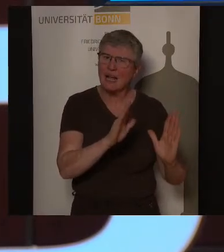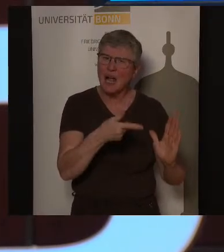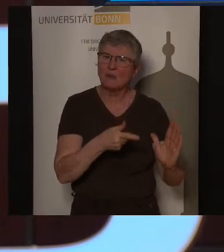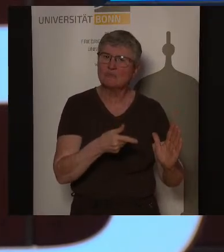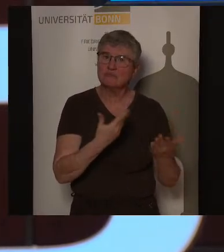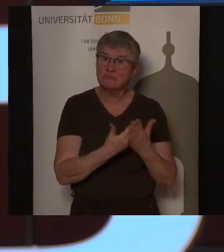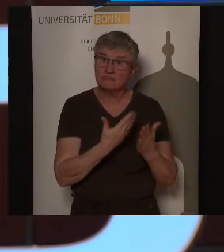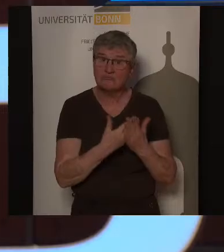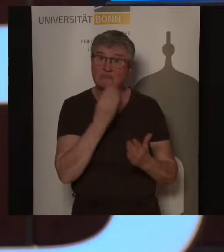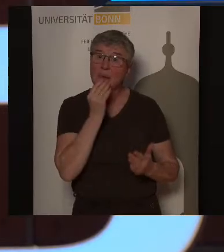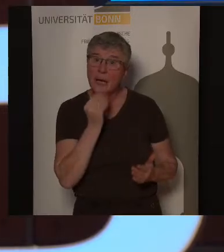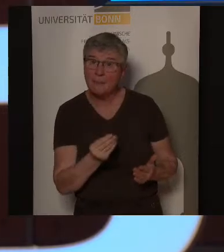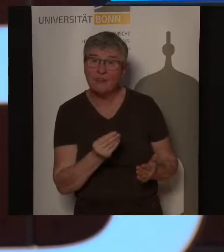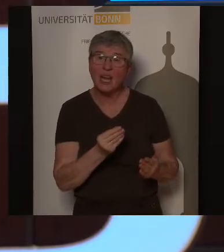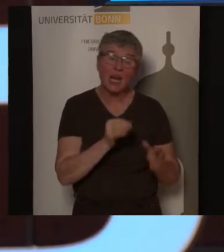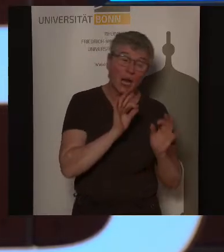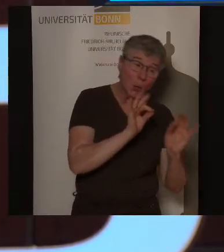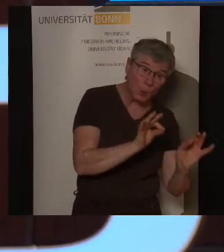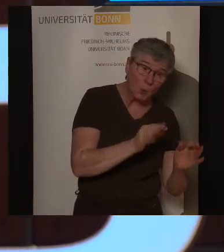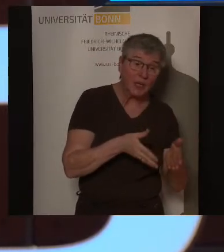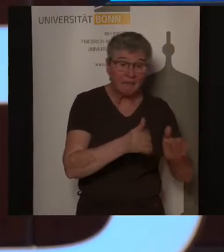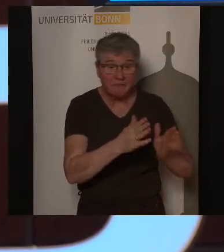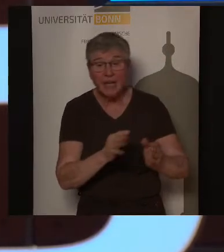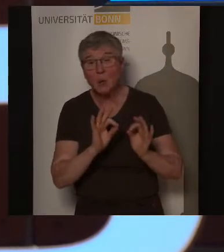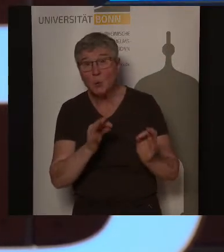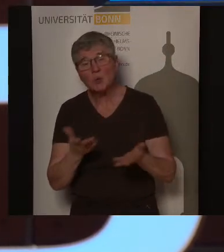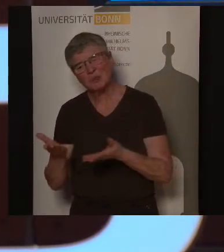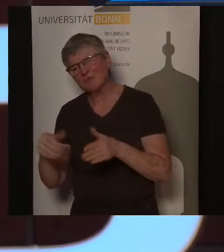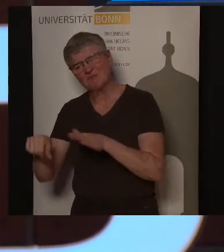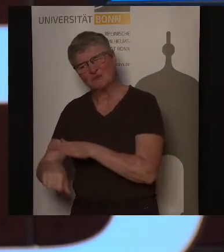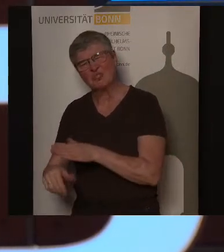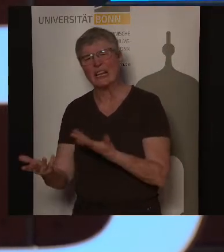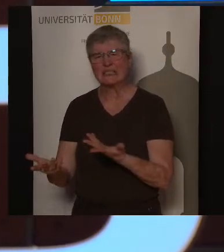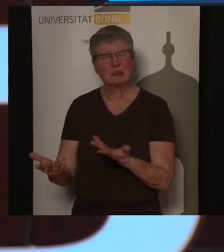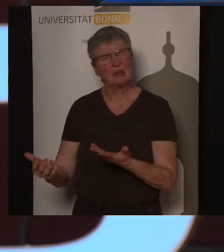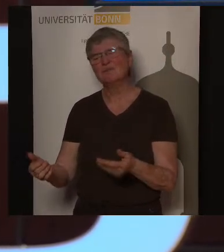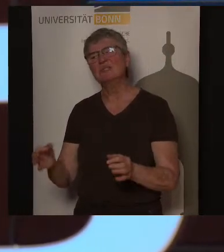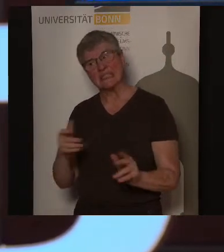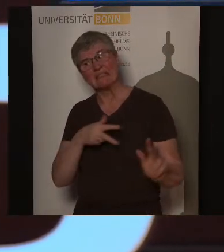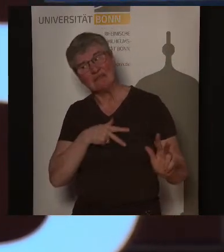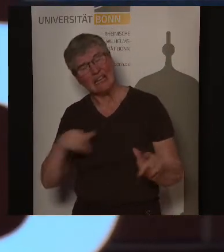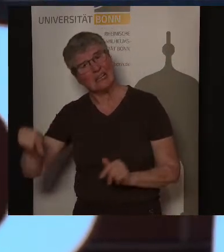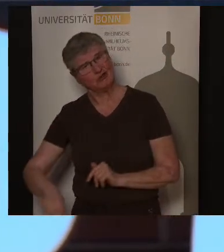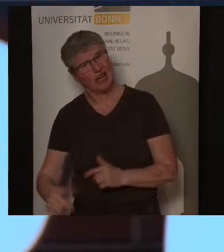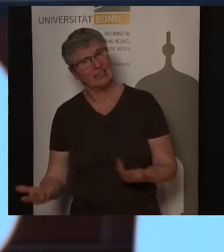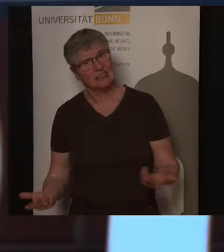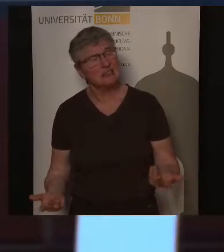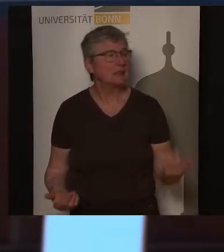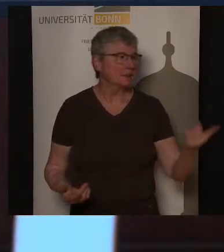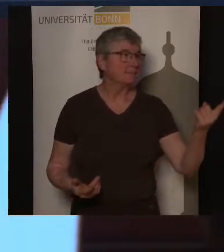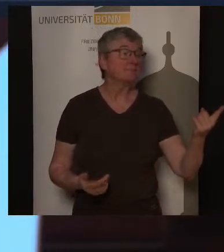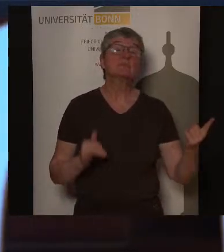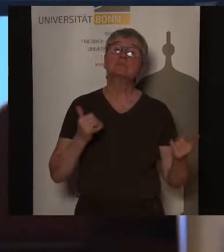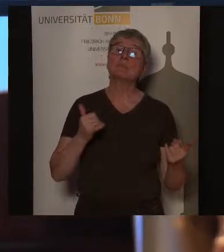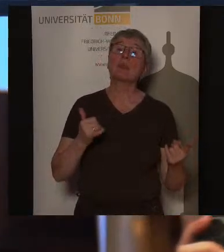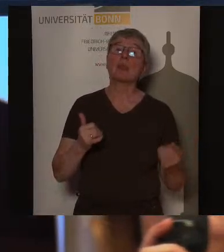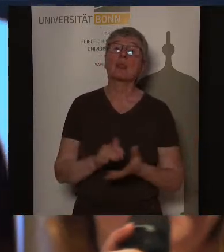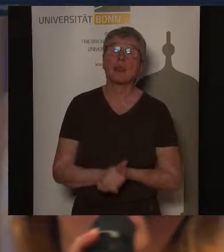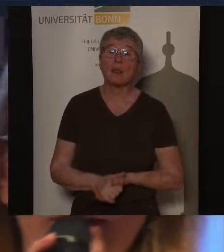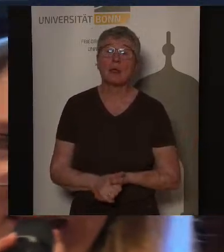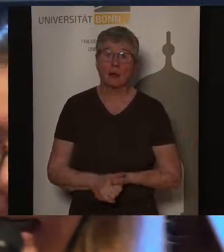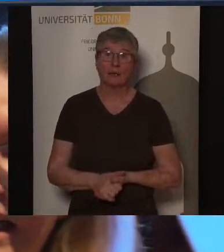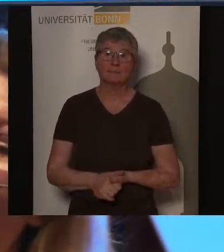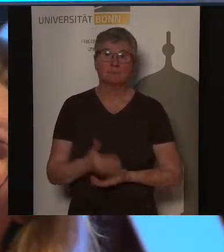a faculty student council is also responsible for giving advice on teaching, isn't